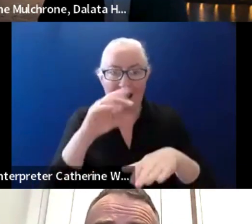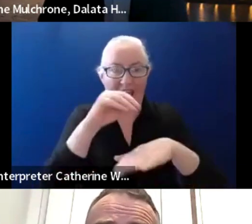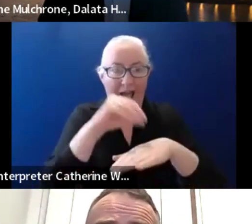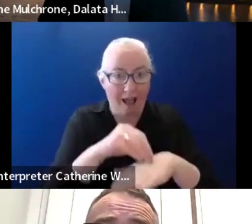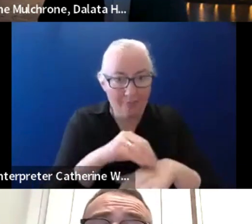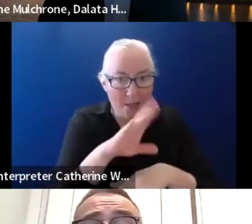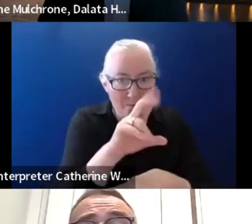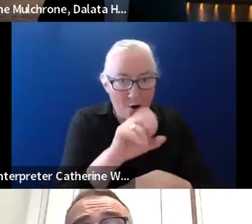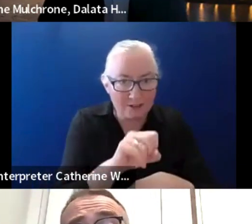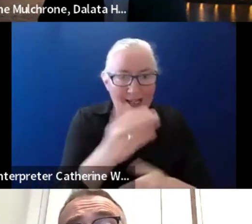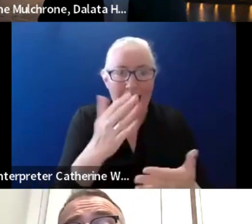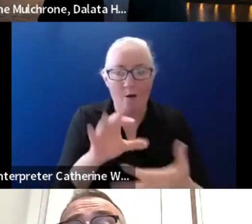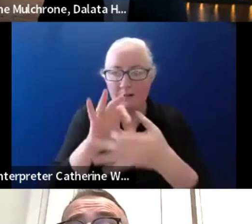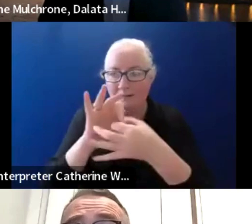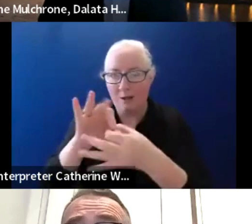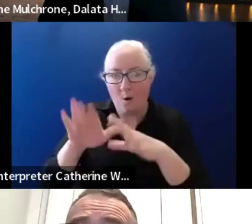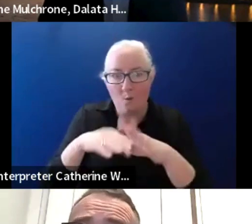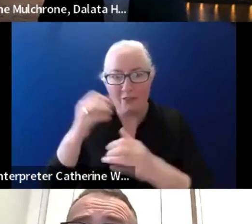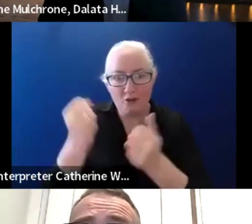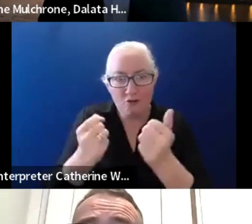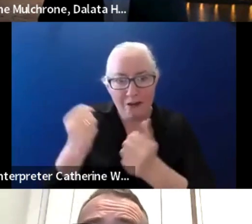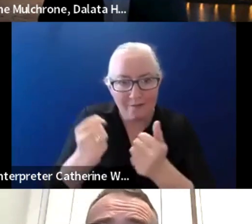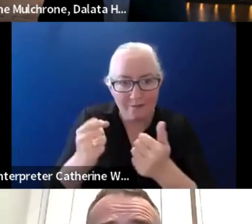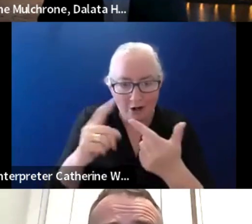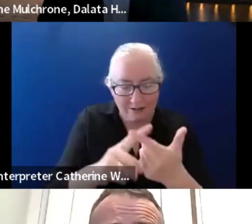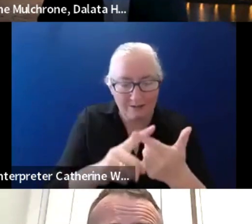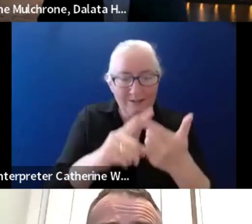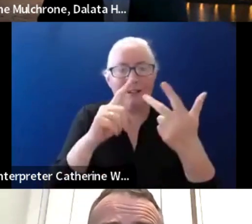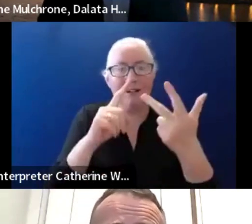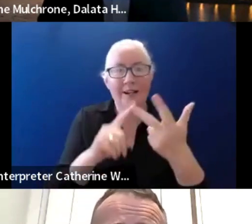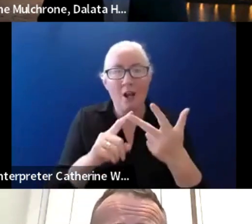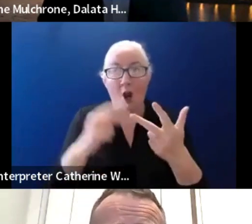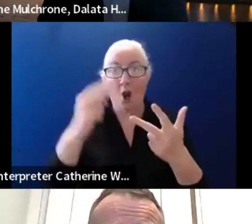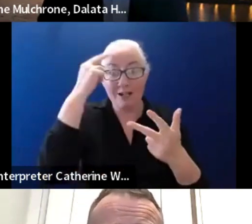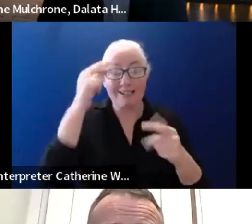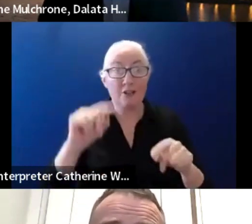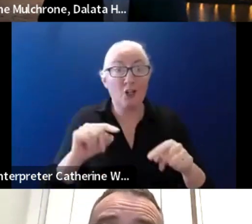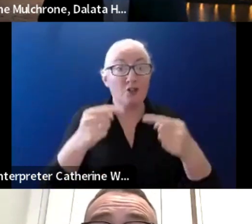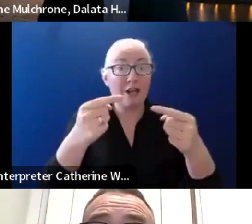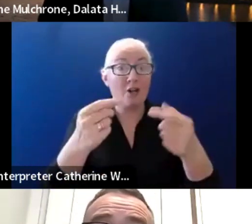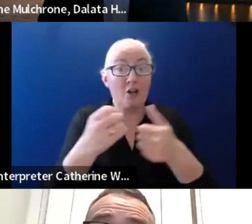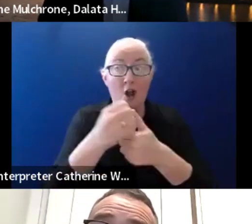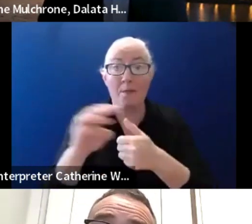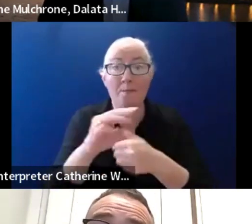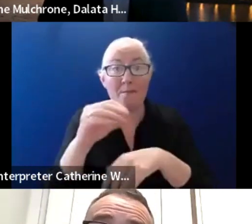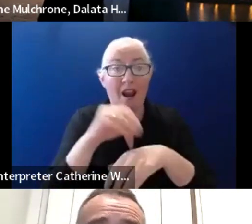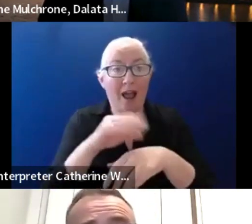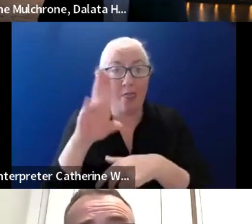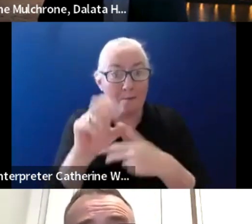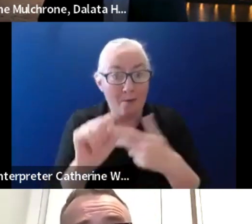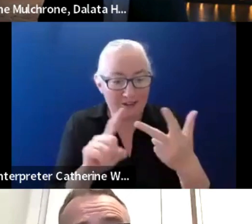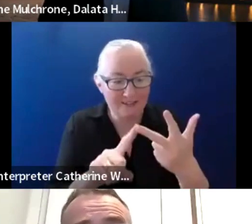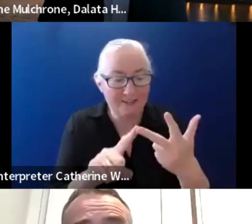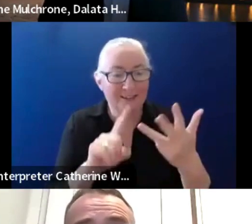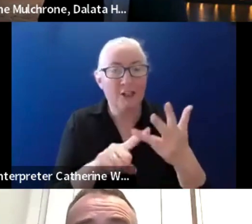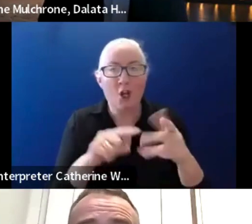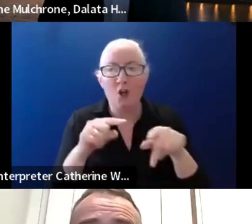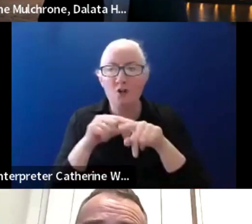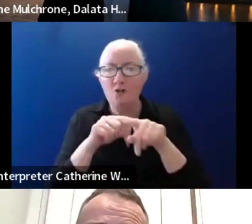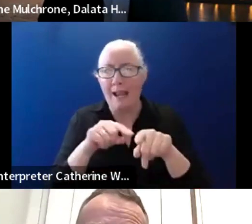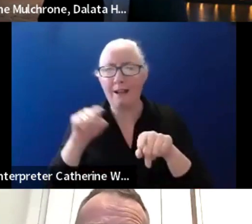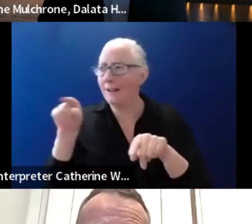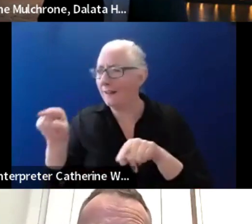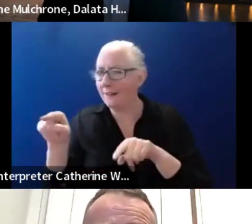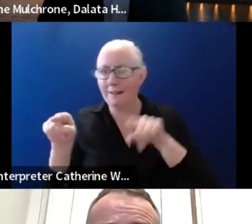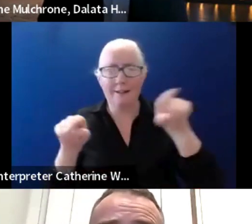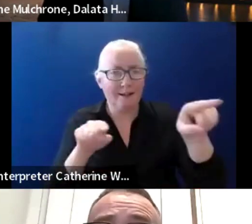engaging with the driver, understanding the challenges of other people being on the bus, and tracking their landmarks so they know when to